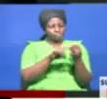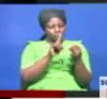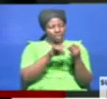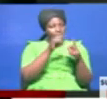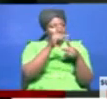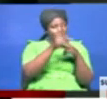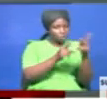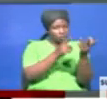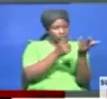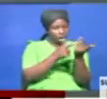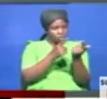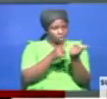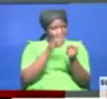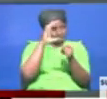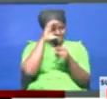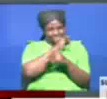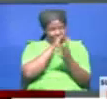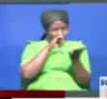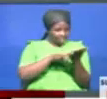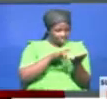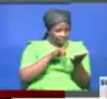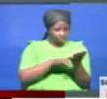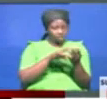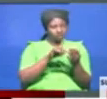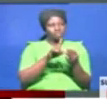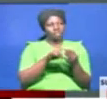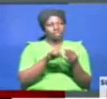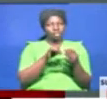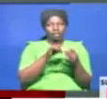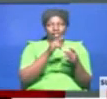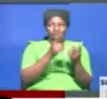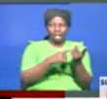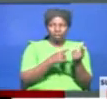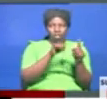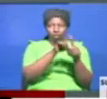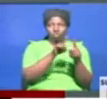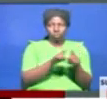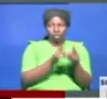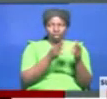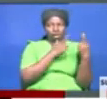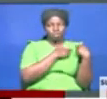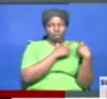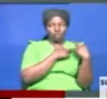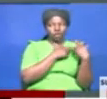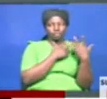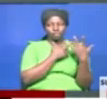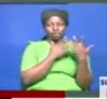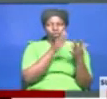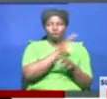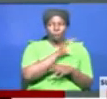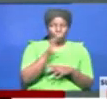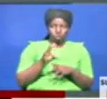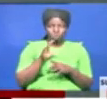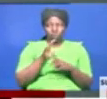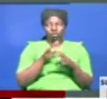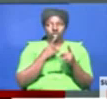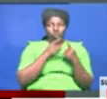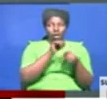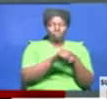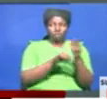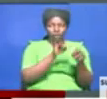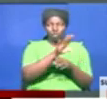of tallying, lacking verification in the tallying. Then also the role of the commission. They're pointing at 4 commissioners who